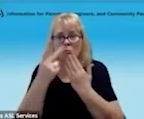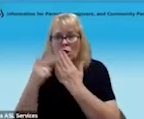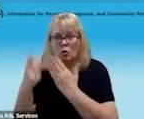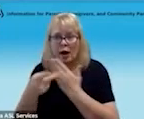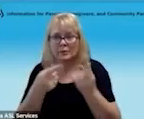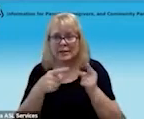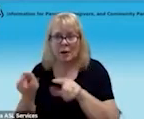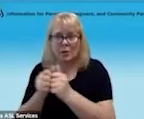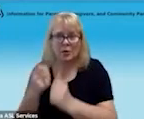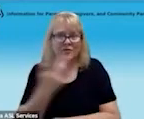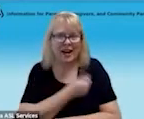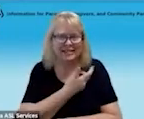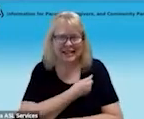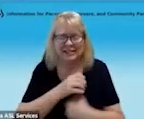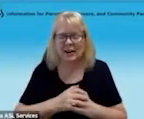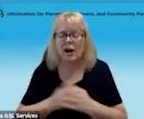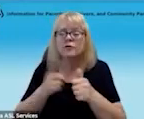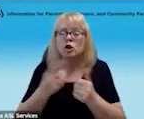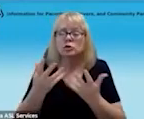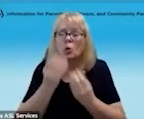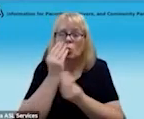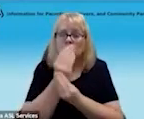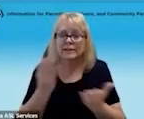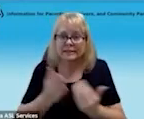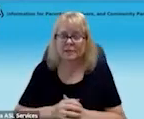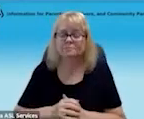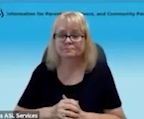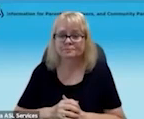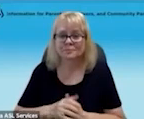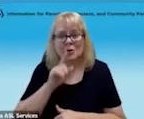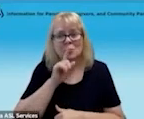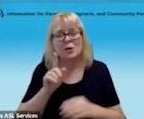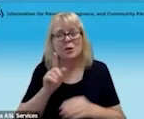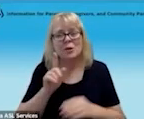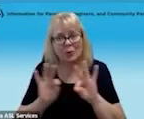but also in San Antonio, Texas, where we have a number